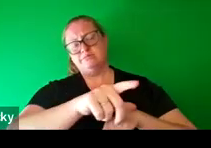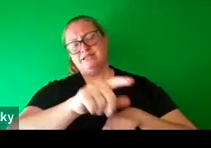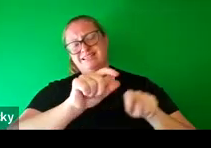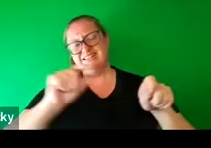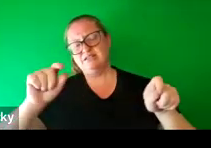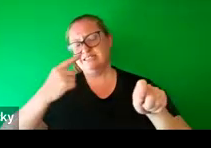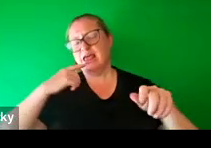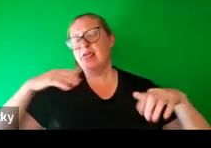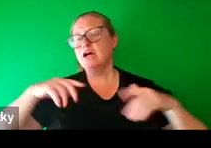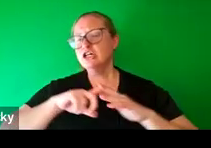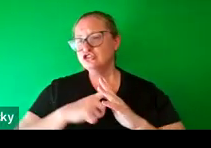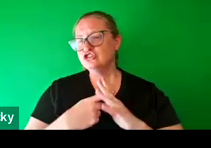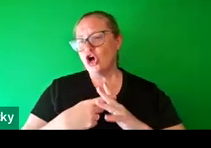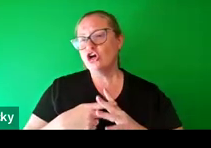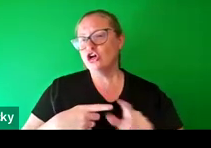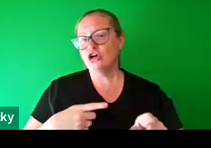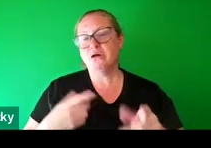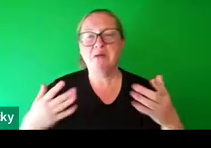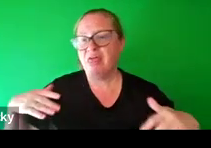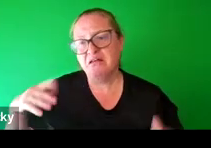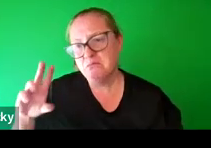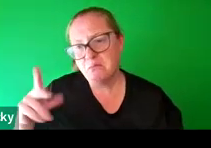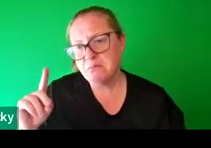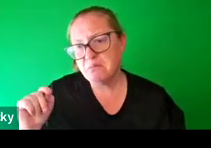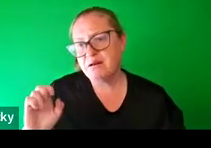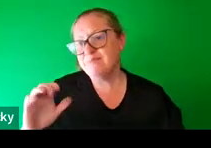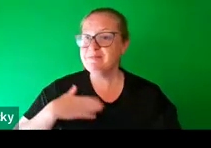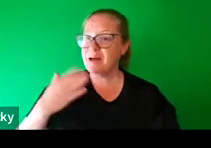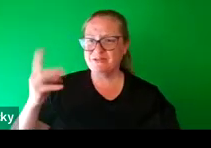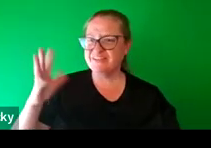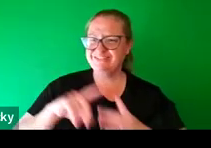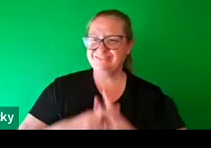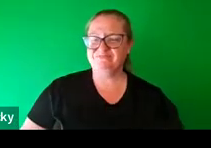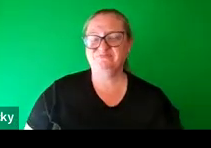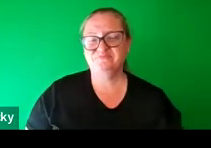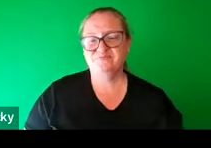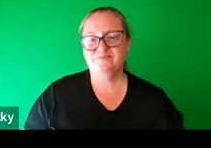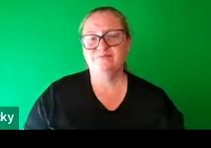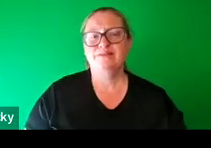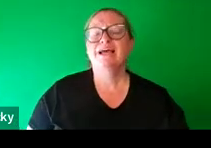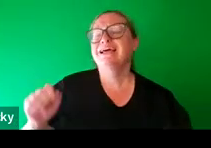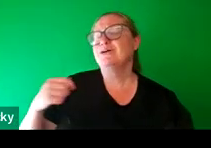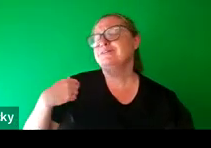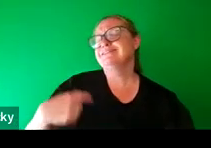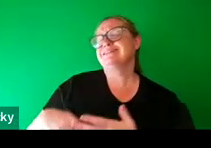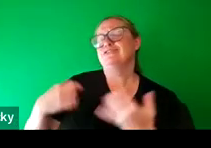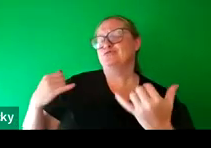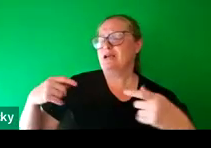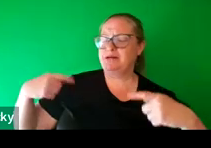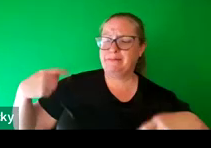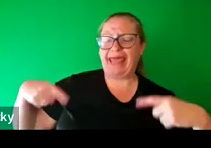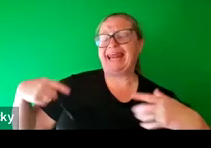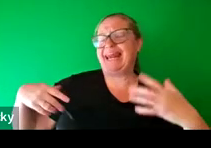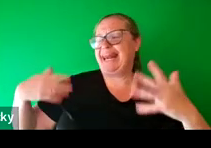started, so maybe that just wasn't updated, but I'm happy to hear it's been started. Yeah, we talked about that today and debated on what